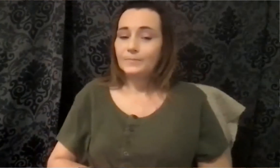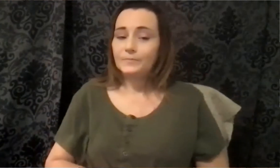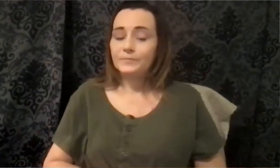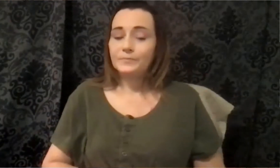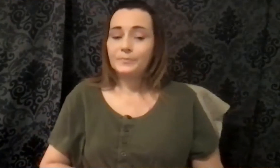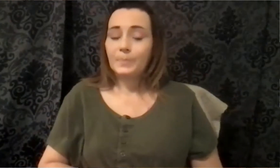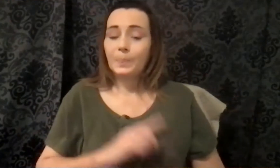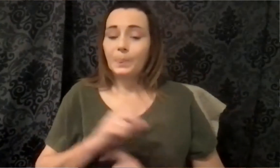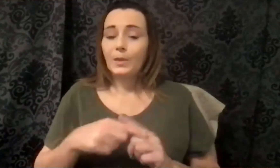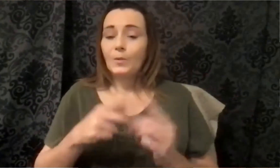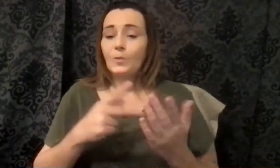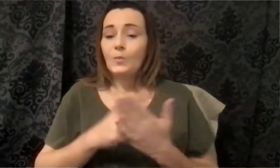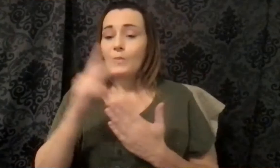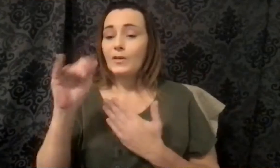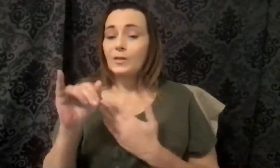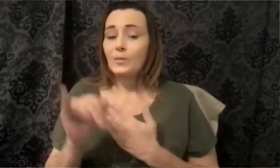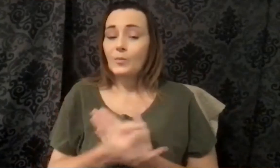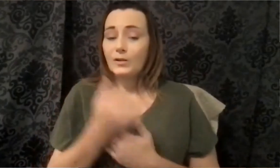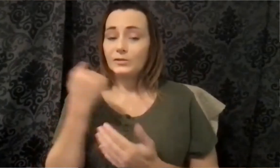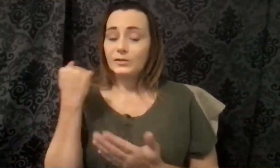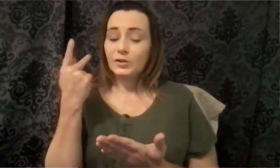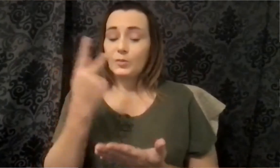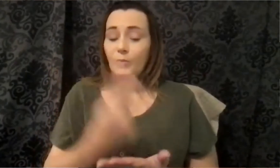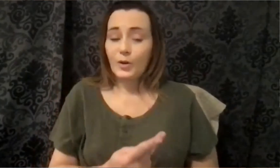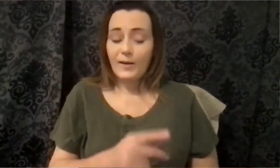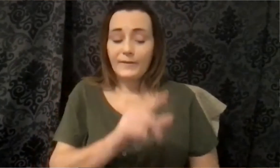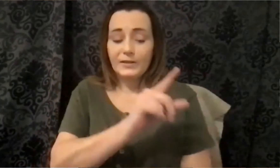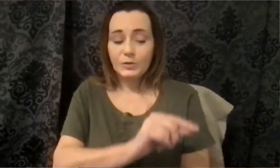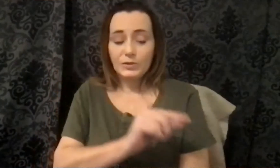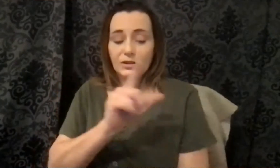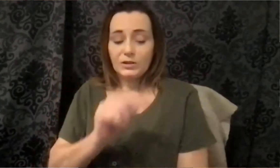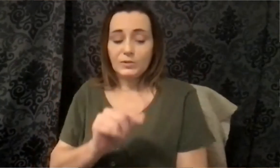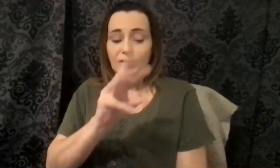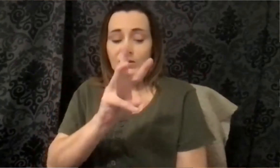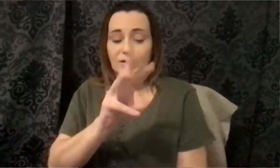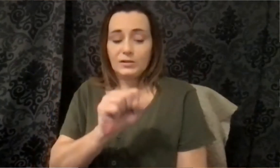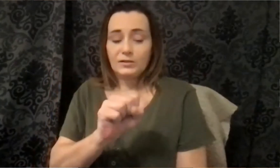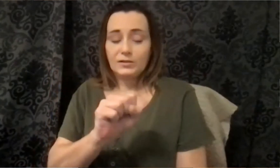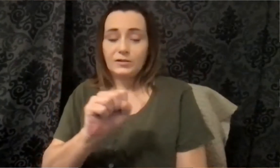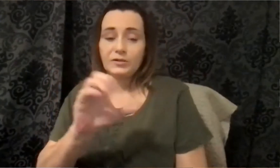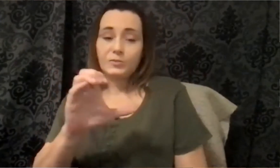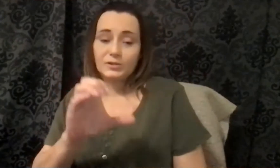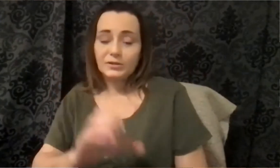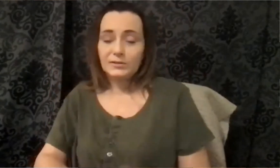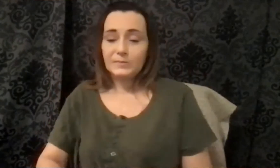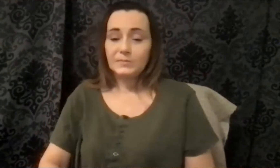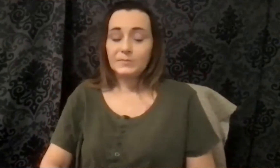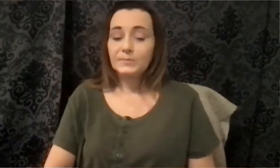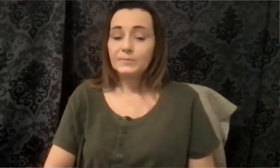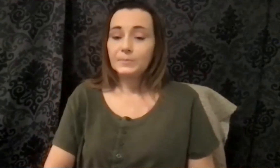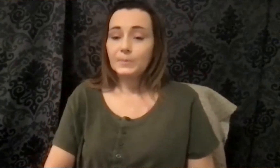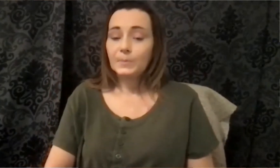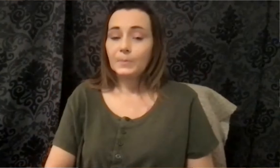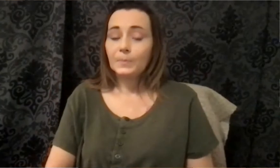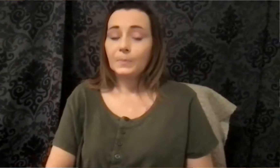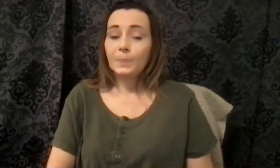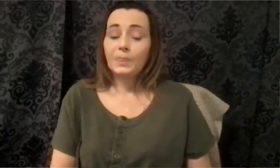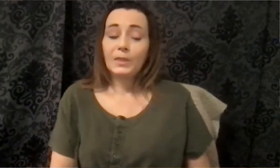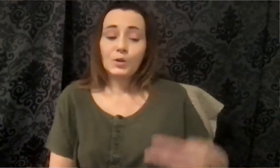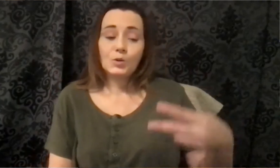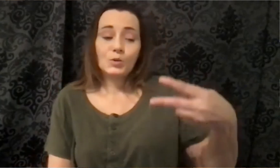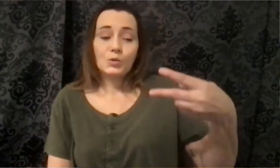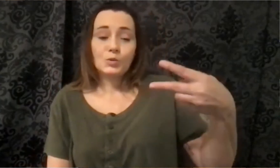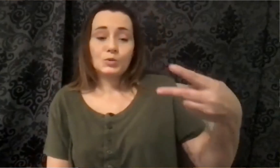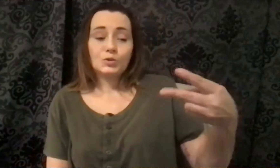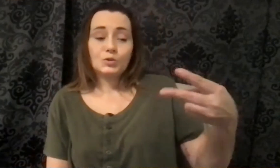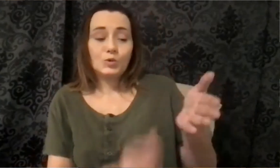approved at the 2020 World Service Conference, 2 batches of entries had been drafted and reviewed by